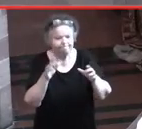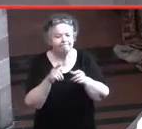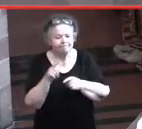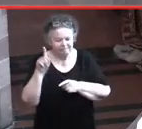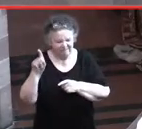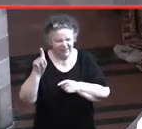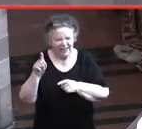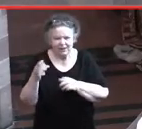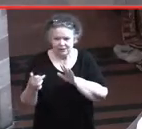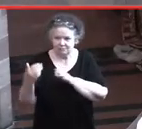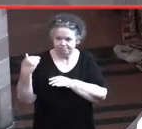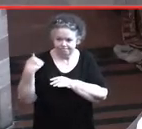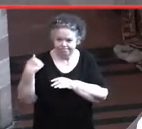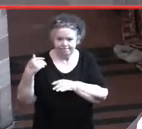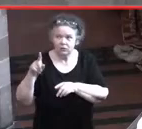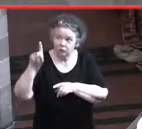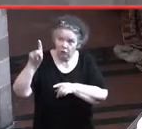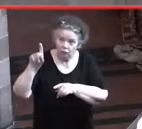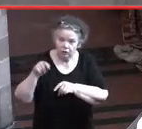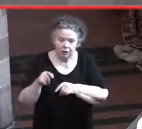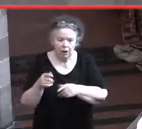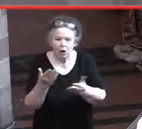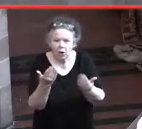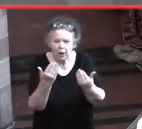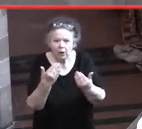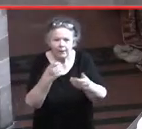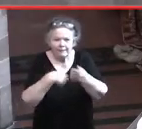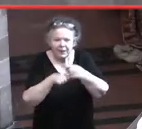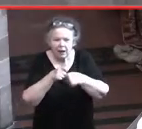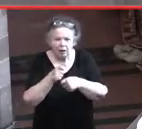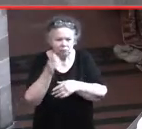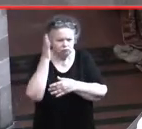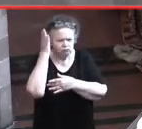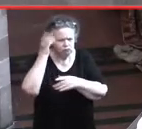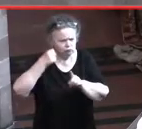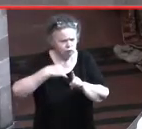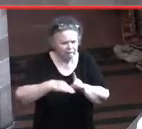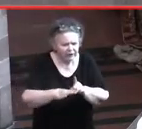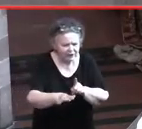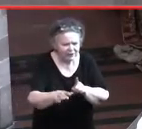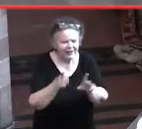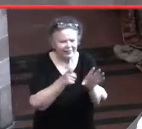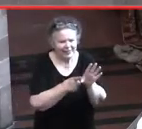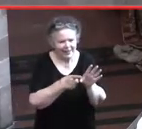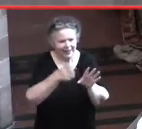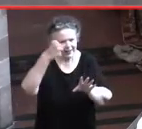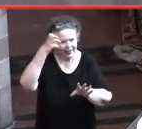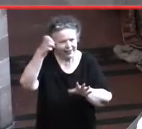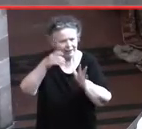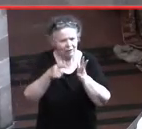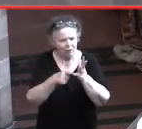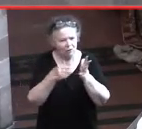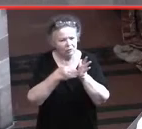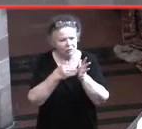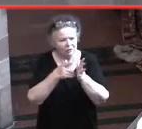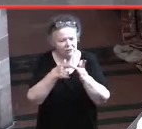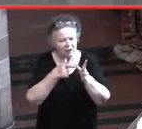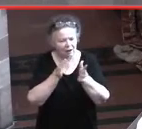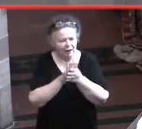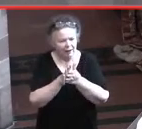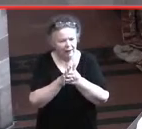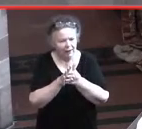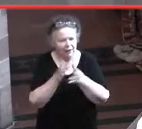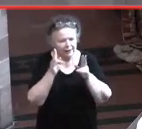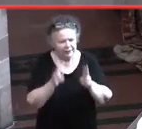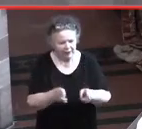for Isaiah. Called to be a prophet in the year that King Uzziah died.